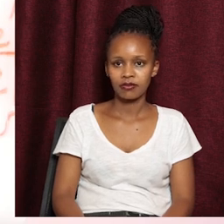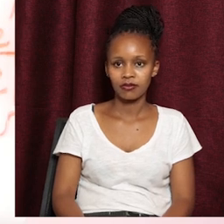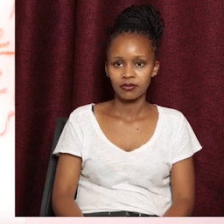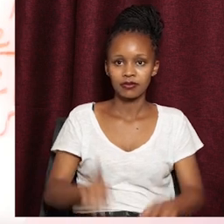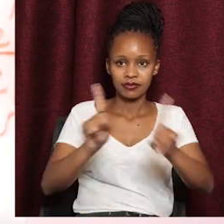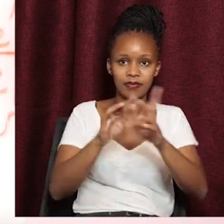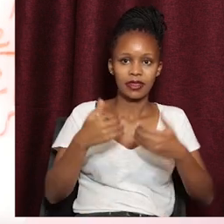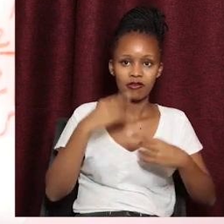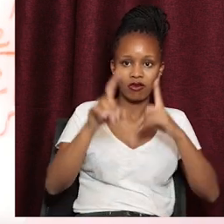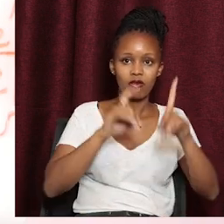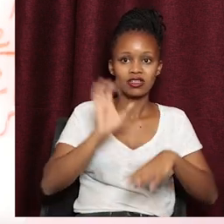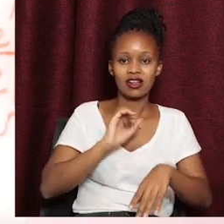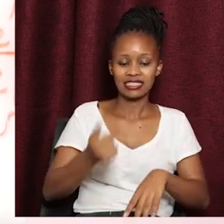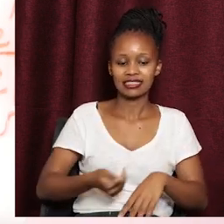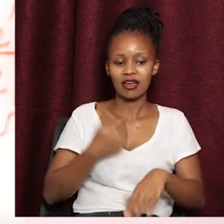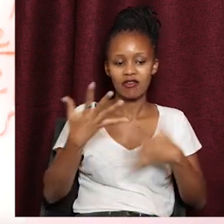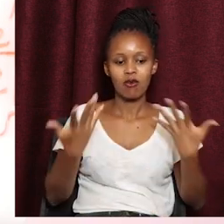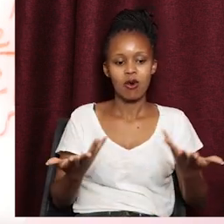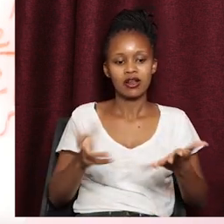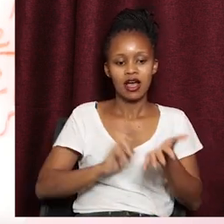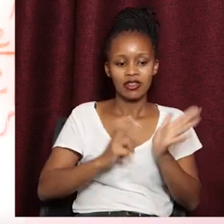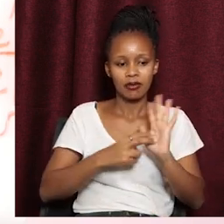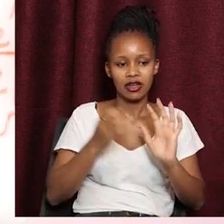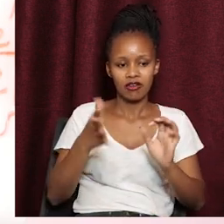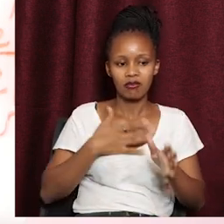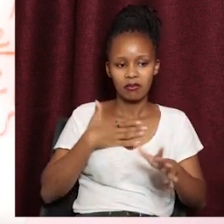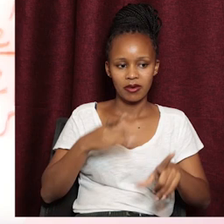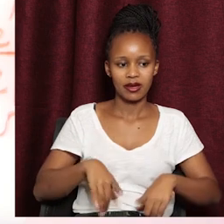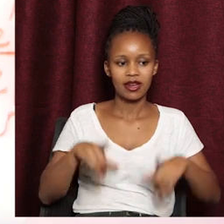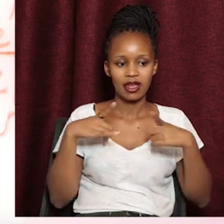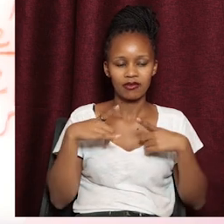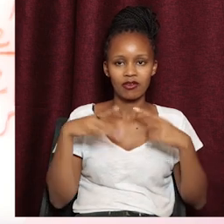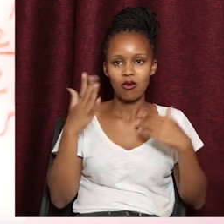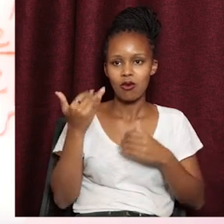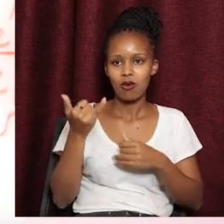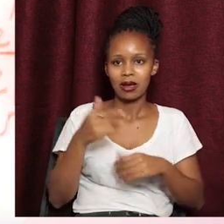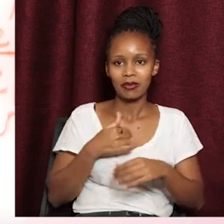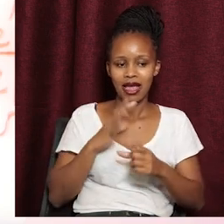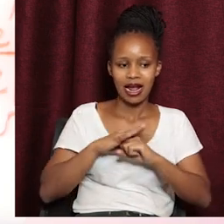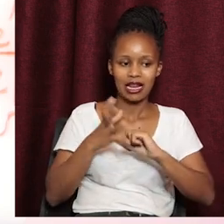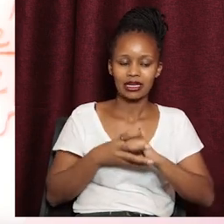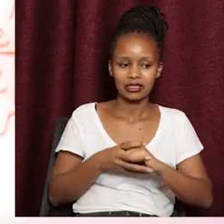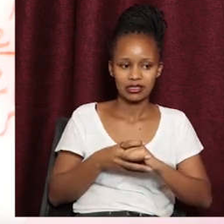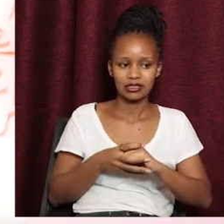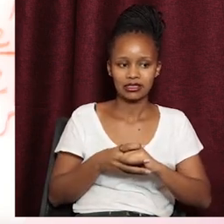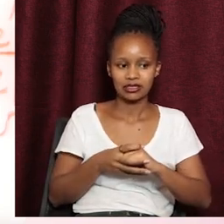Ultimately, we have to ask, what is the meaning of my life? Why was I created?